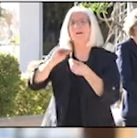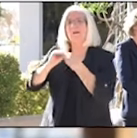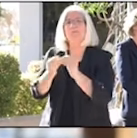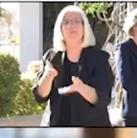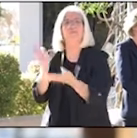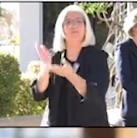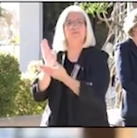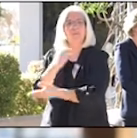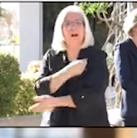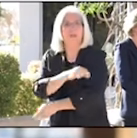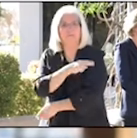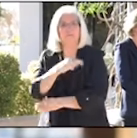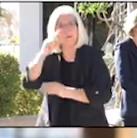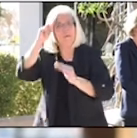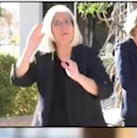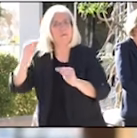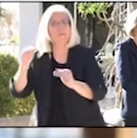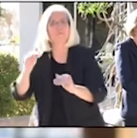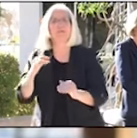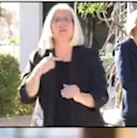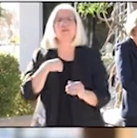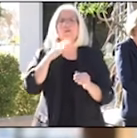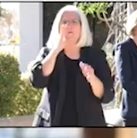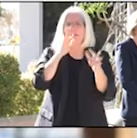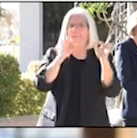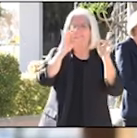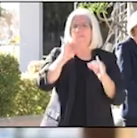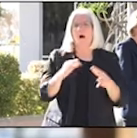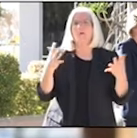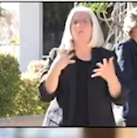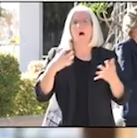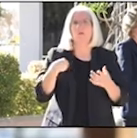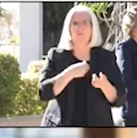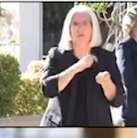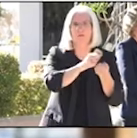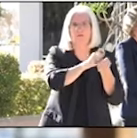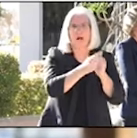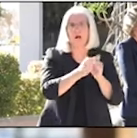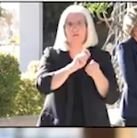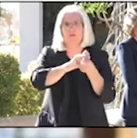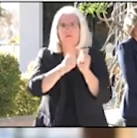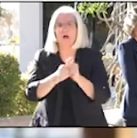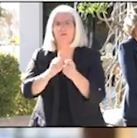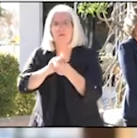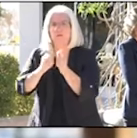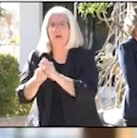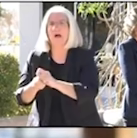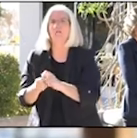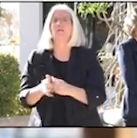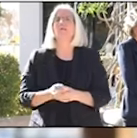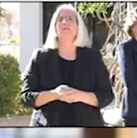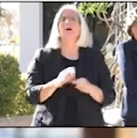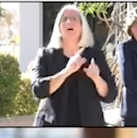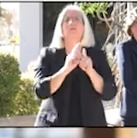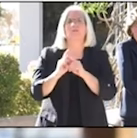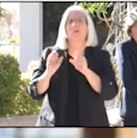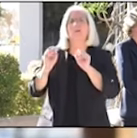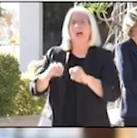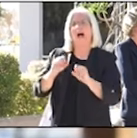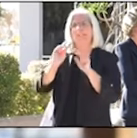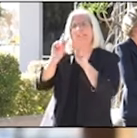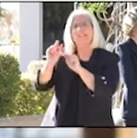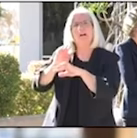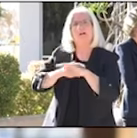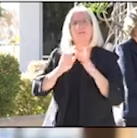through what some of those key changes are, and of course they'll be available on our website. we have an executive summary that we're putting